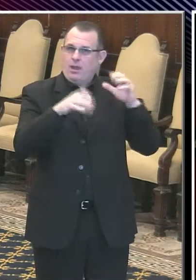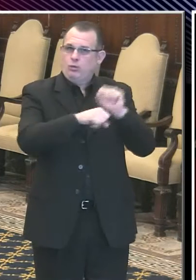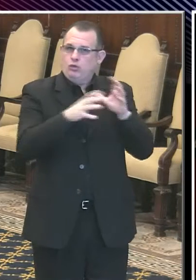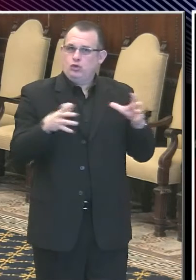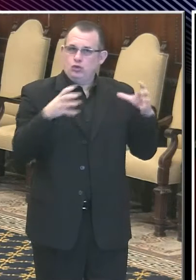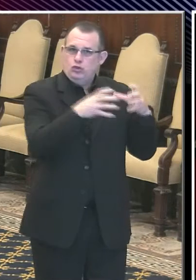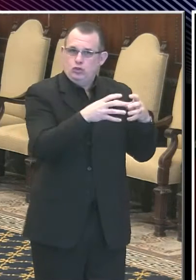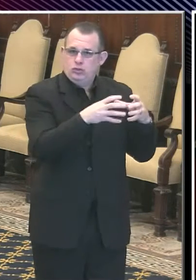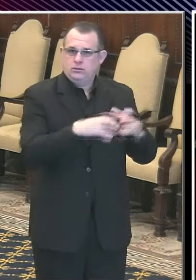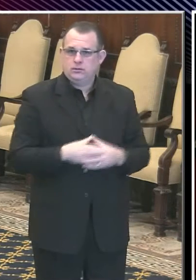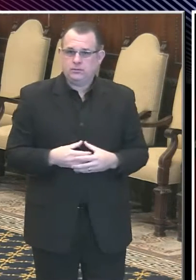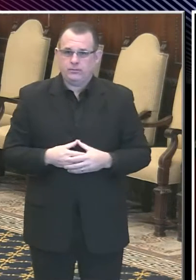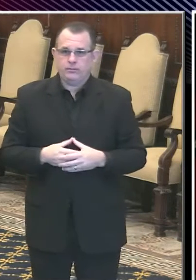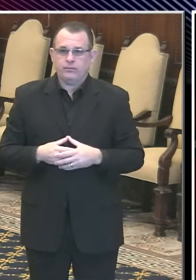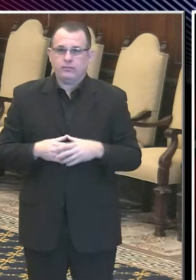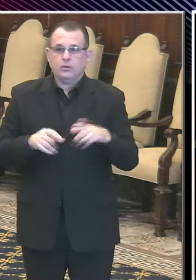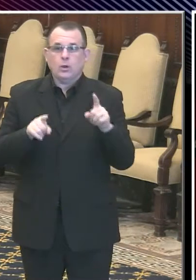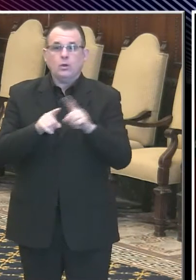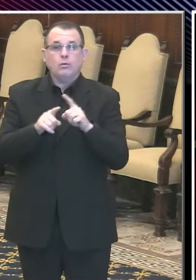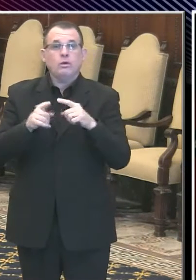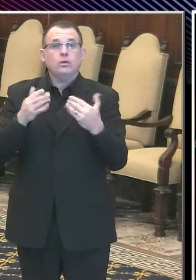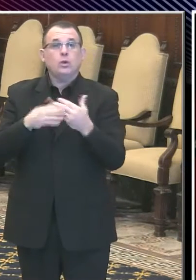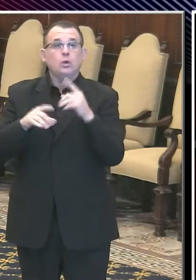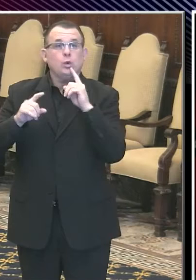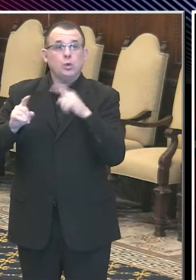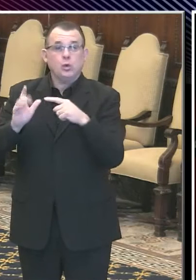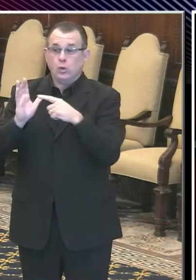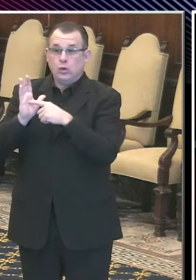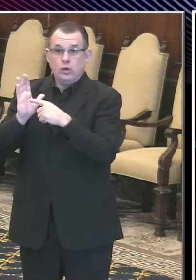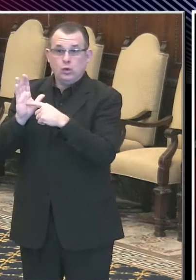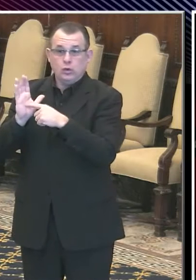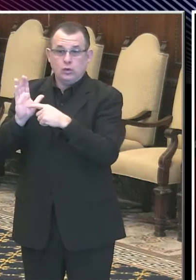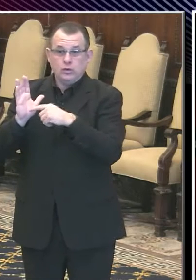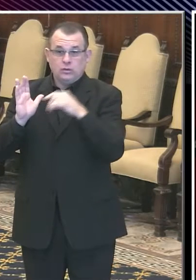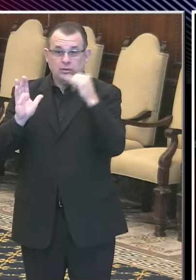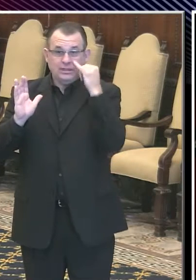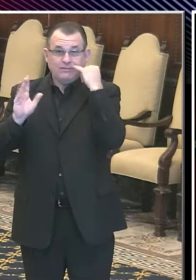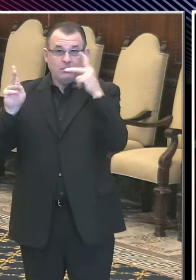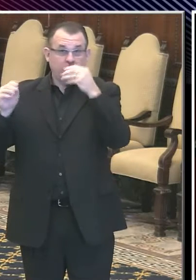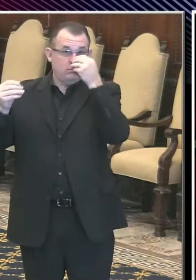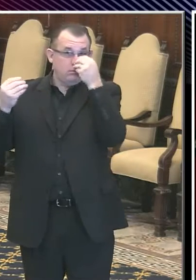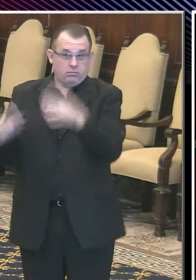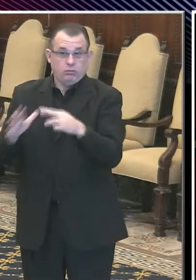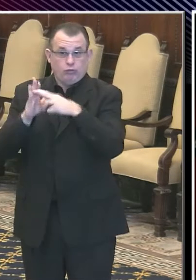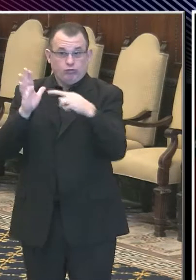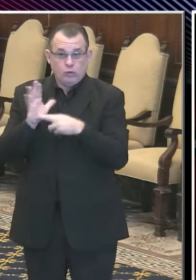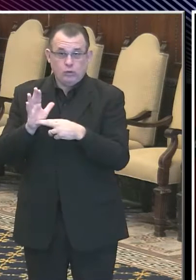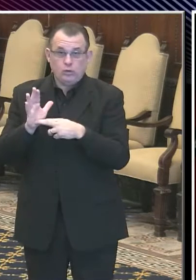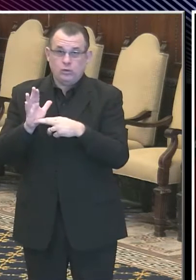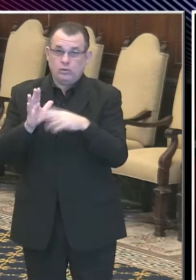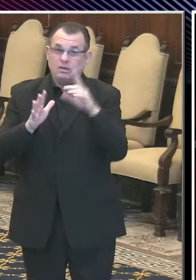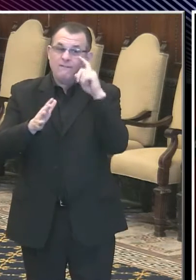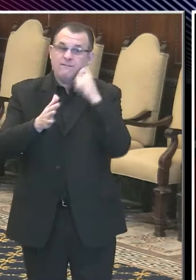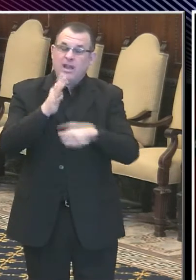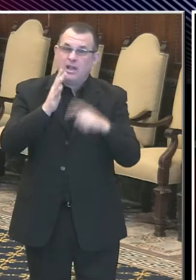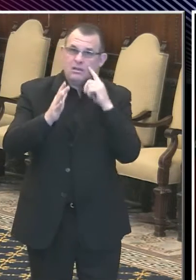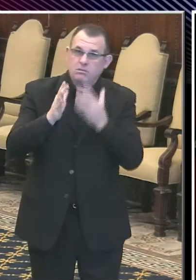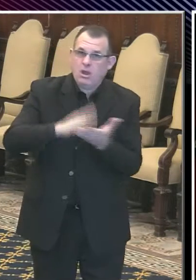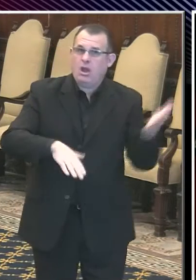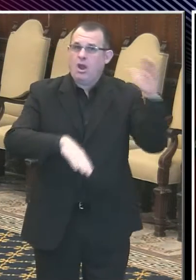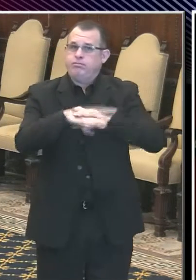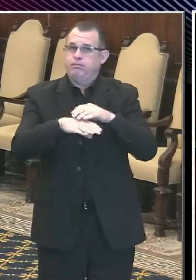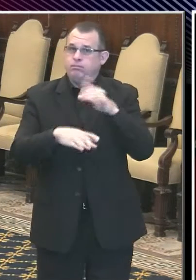new regulations that increase the fines for violations of such activity. Details will be announced at a later date. Complaints about